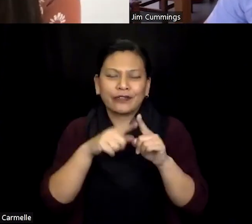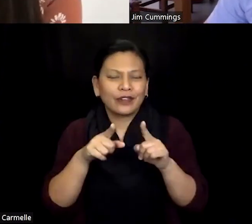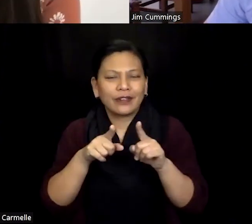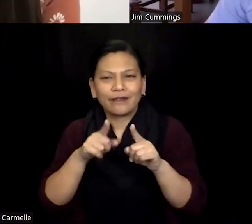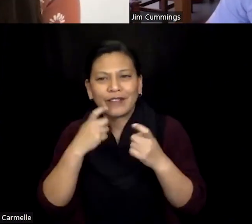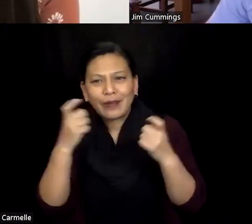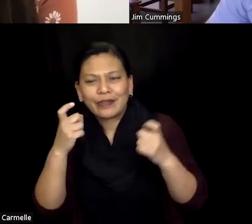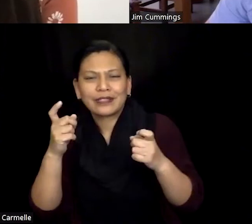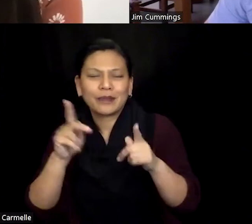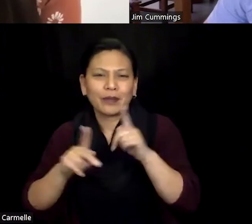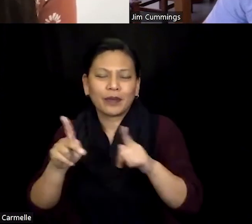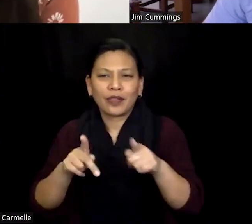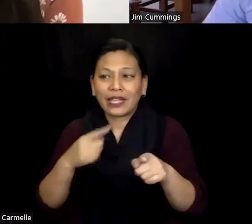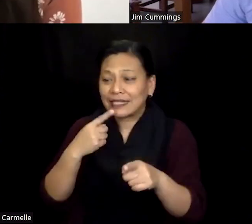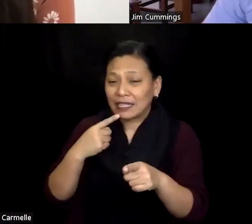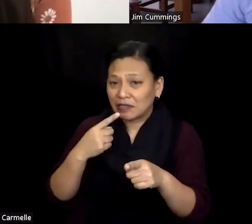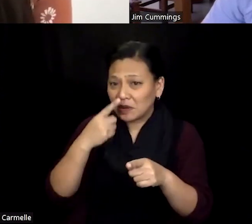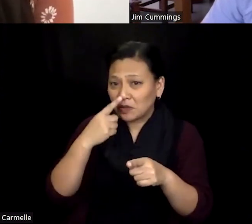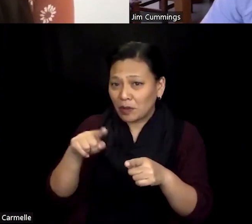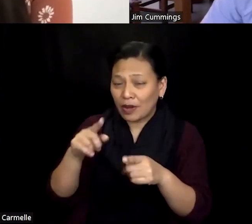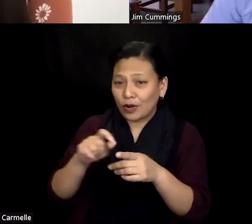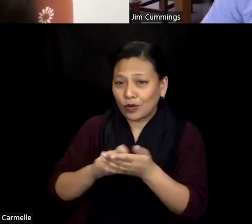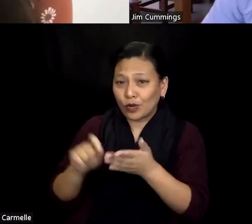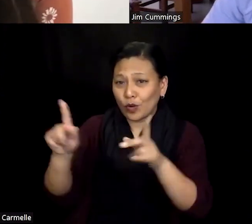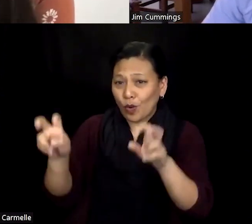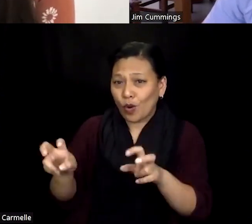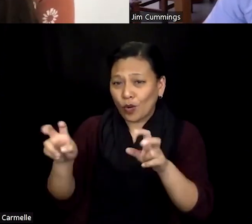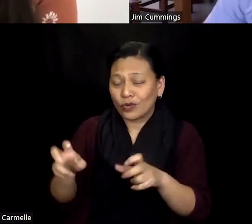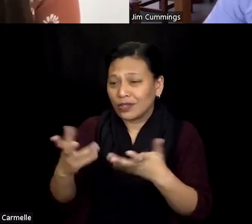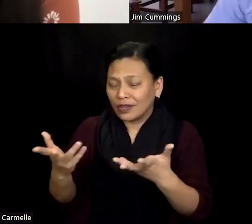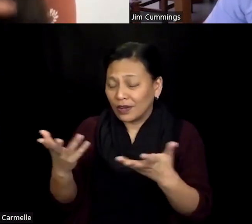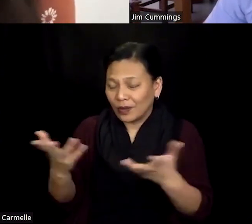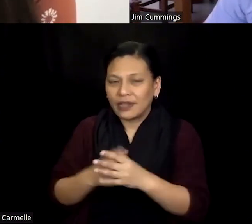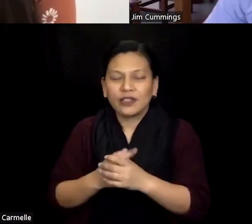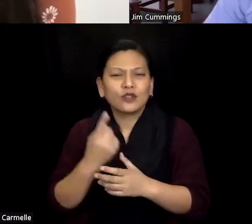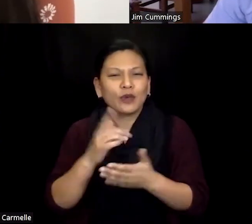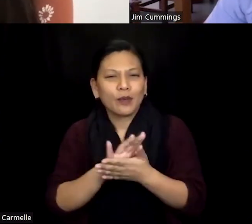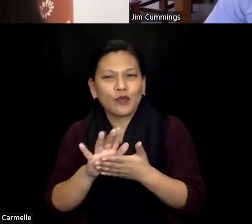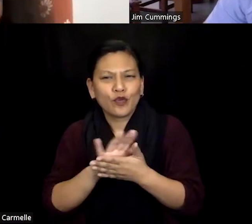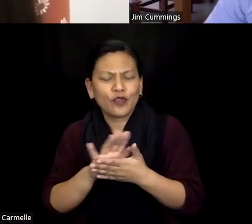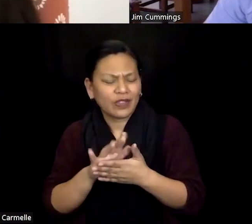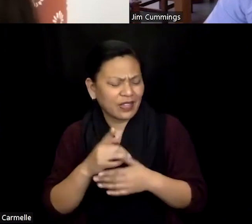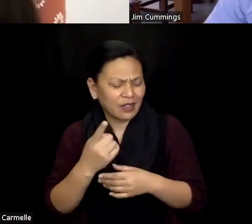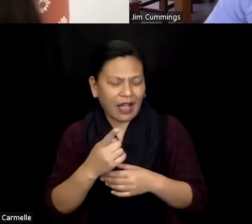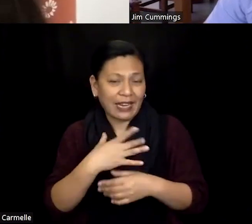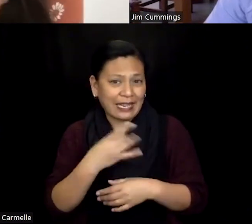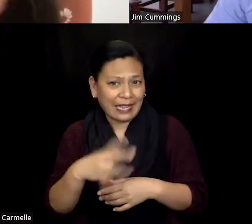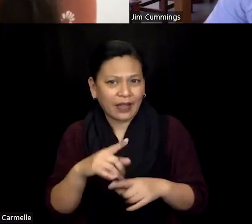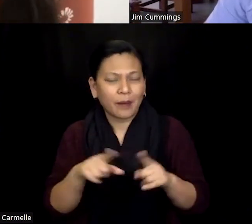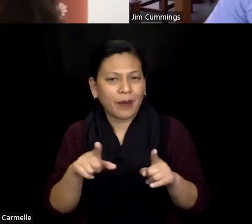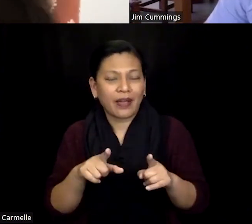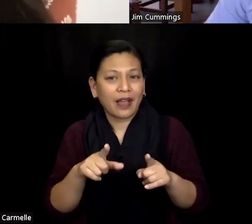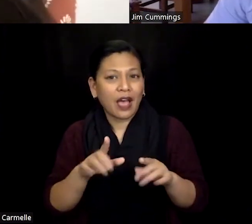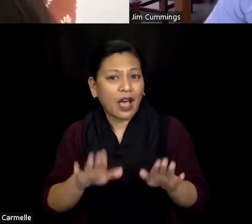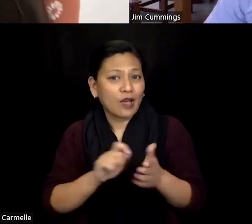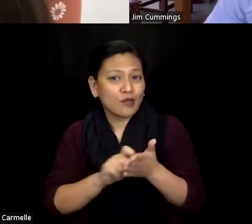they'd ask for quotes like, oh, can you write a quote for us? And there was one movie I particularly didn't like, but I wrote something great because the